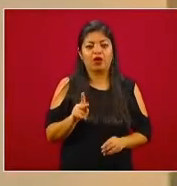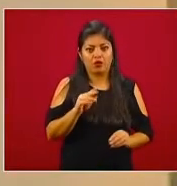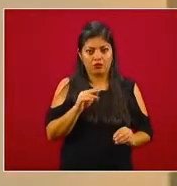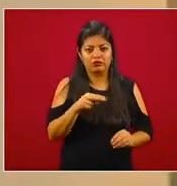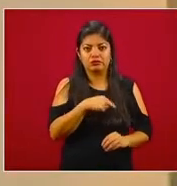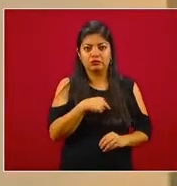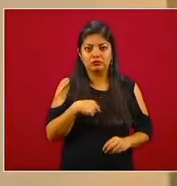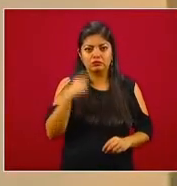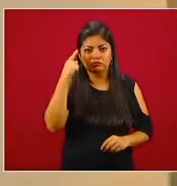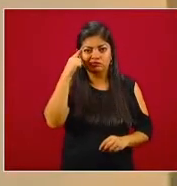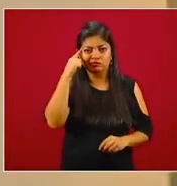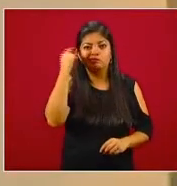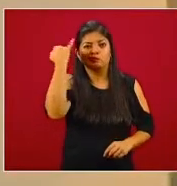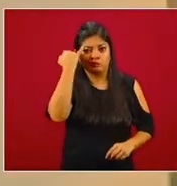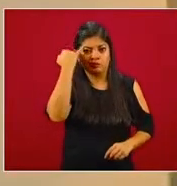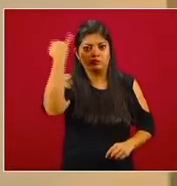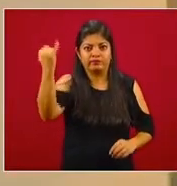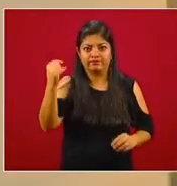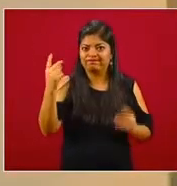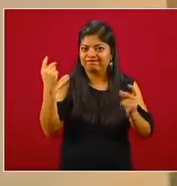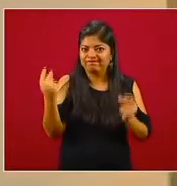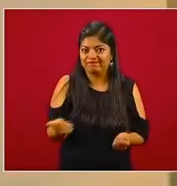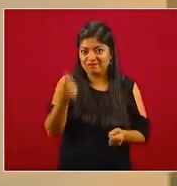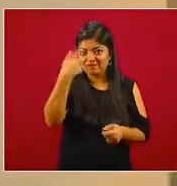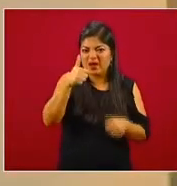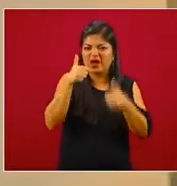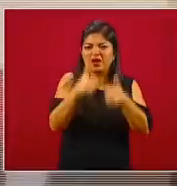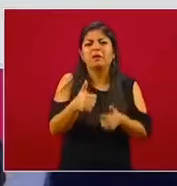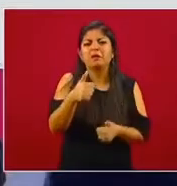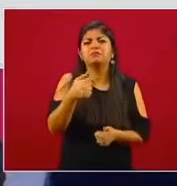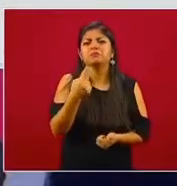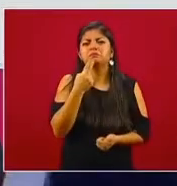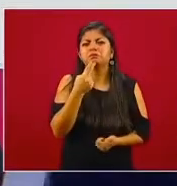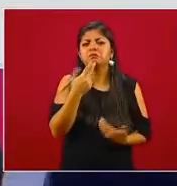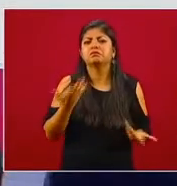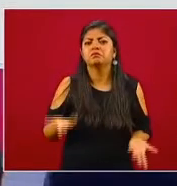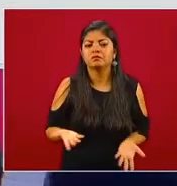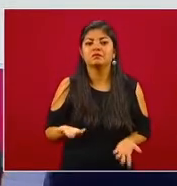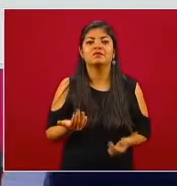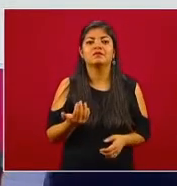can also help the problems in this country, not only in the health sector.